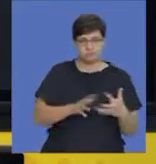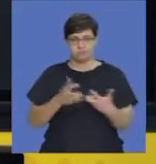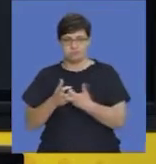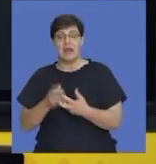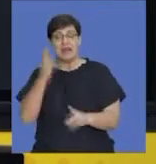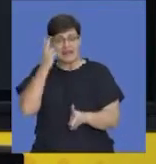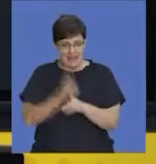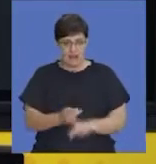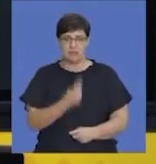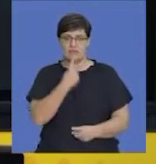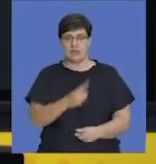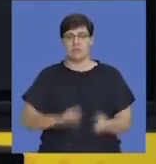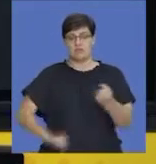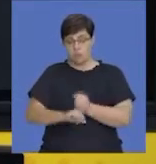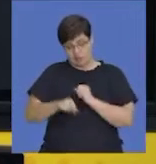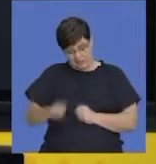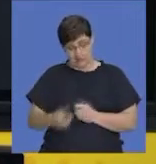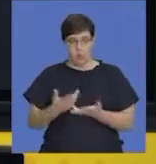to,